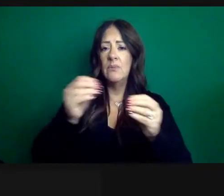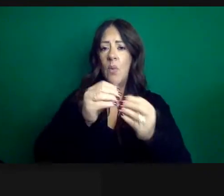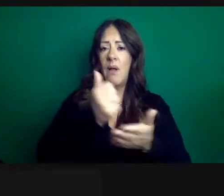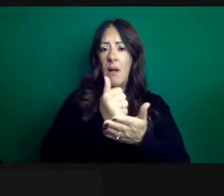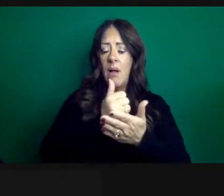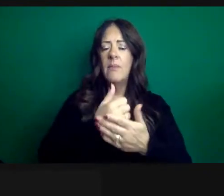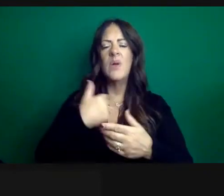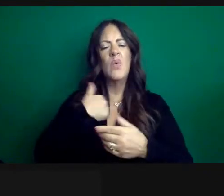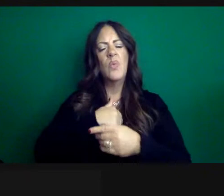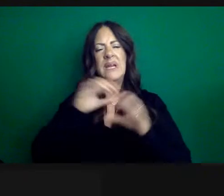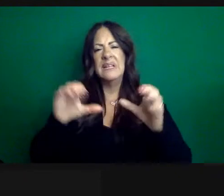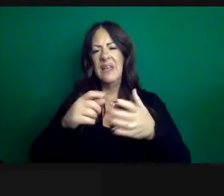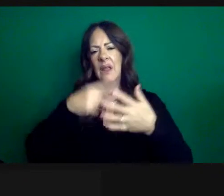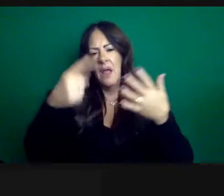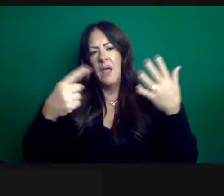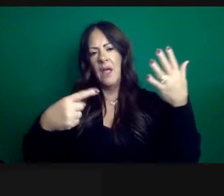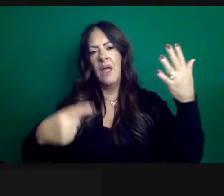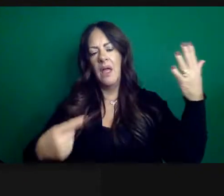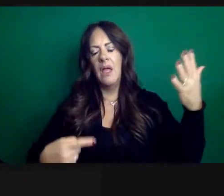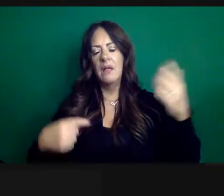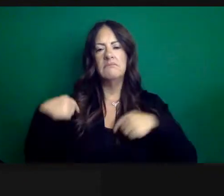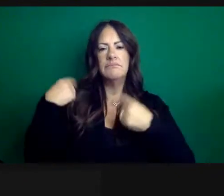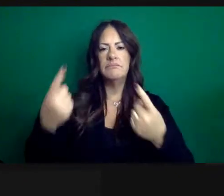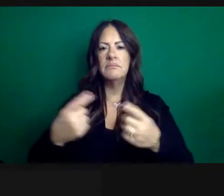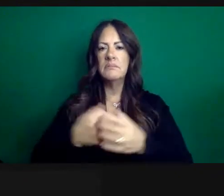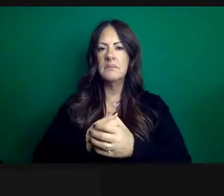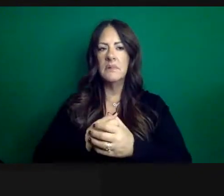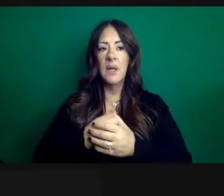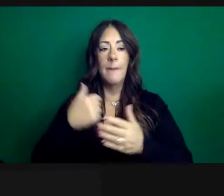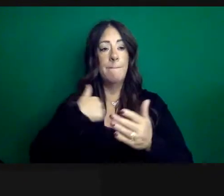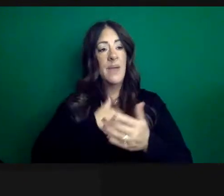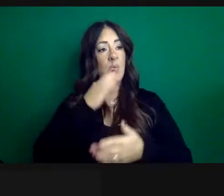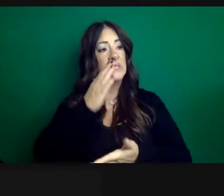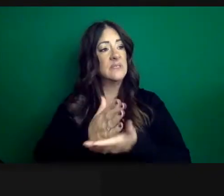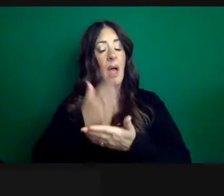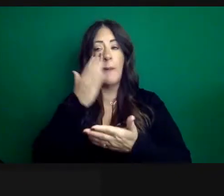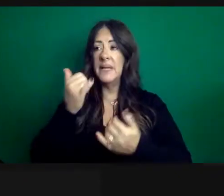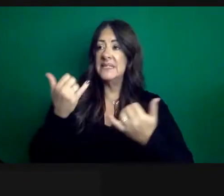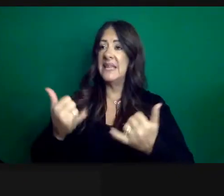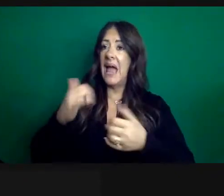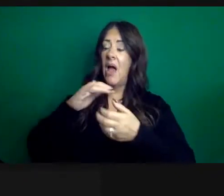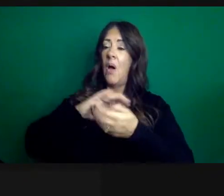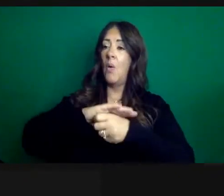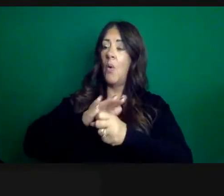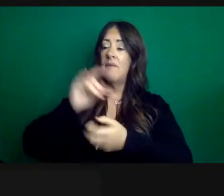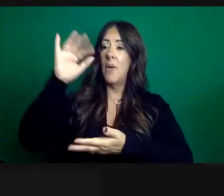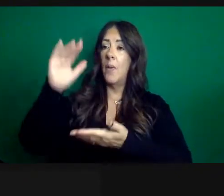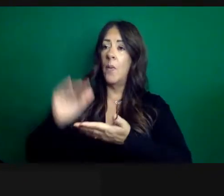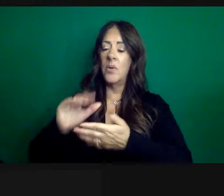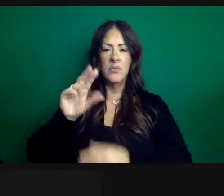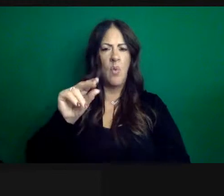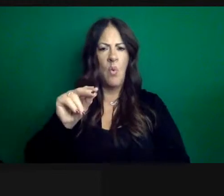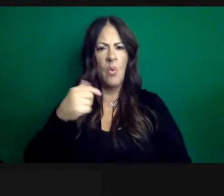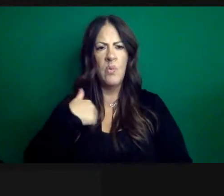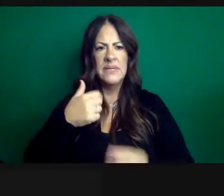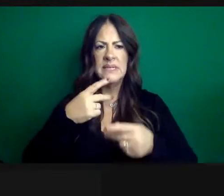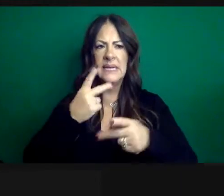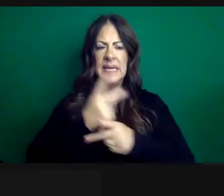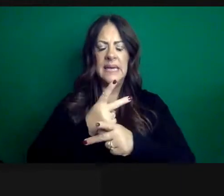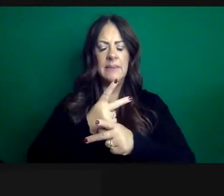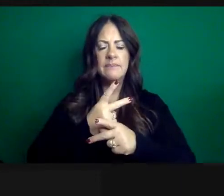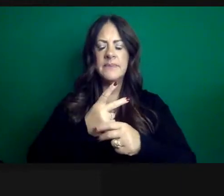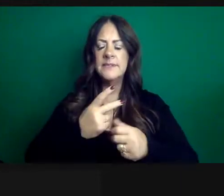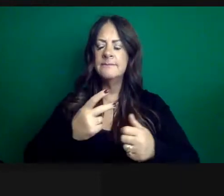these things that we've recently done, we're not closing them down. We may not talk about them as much, but we're keeping them sort